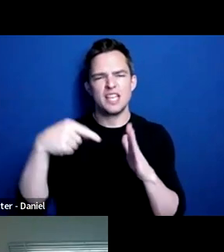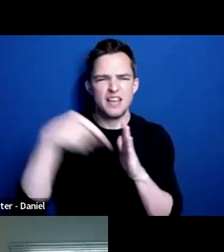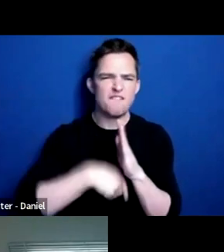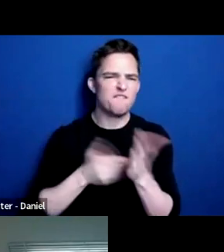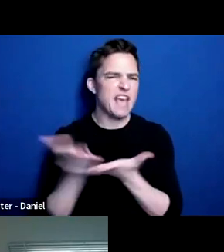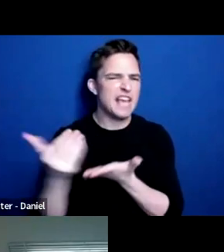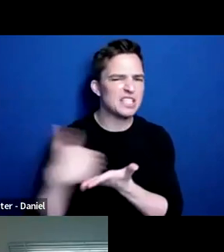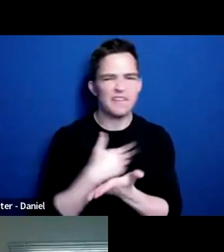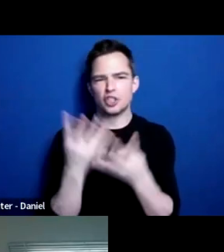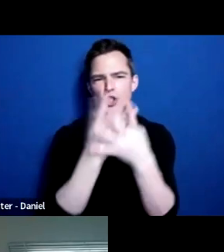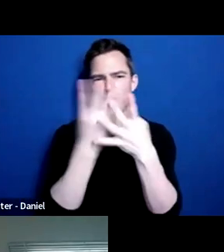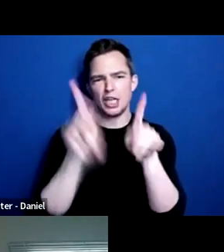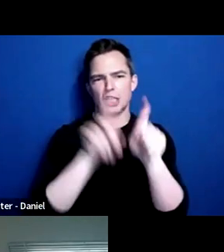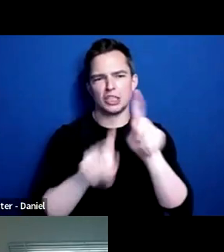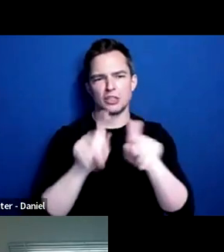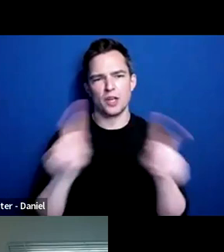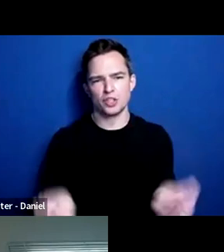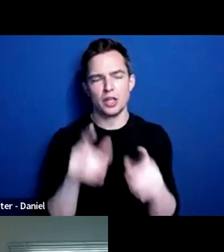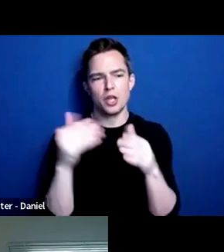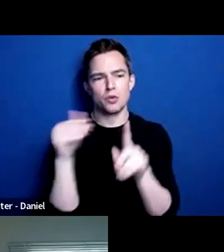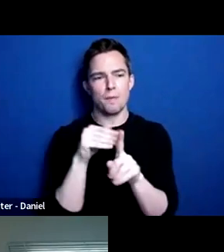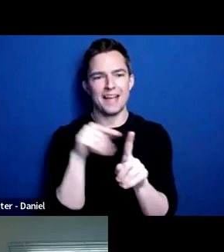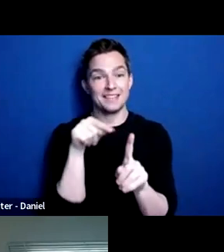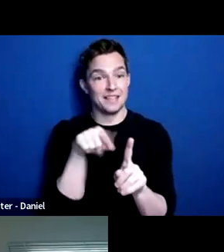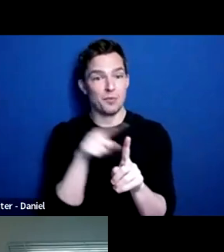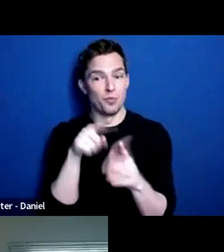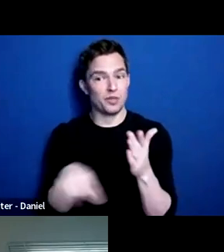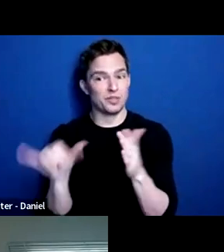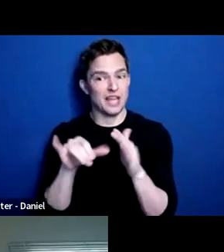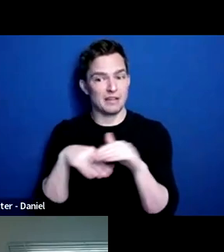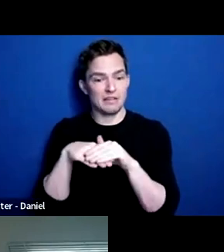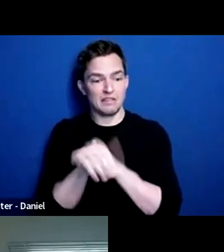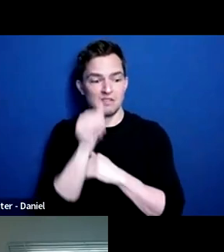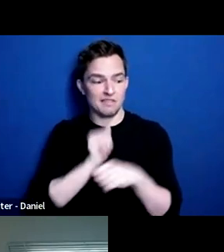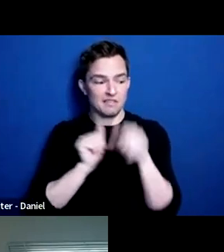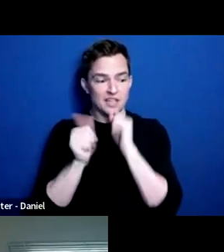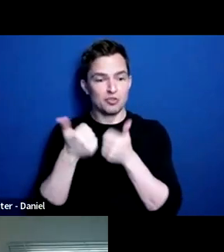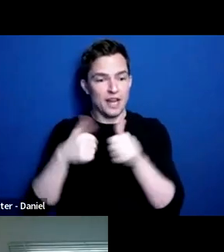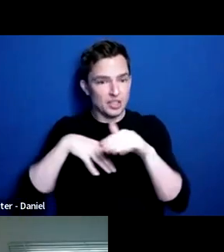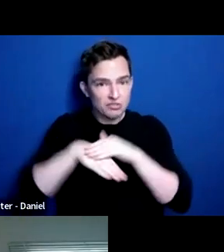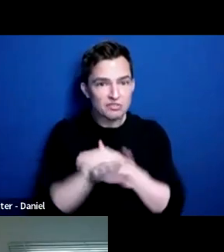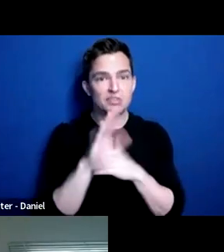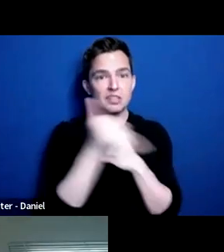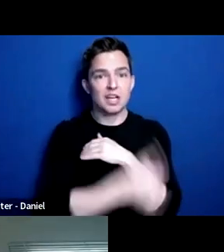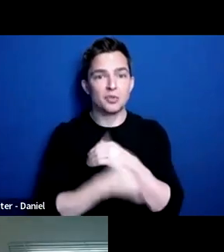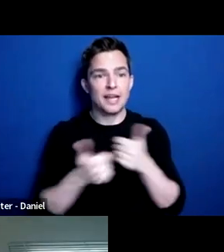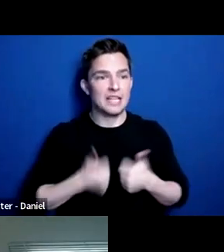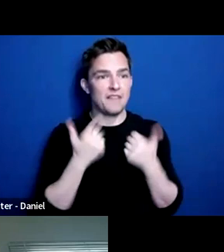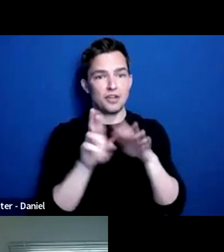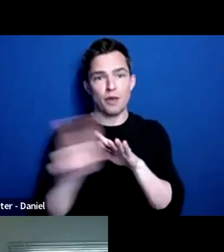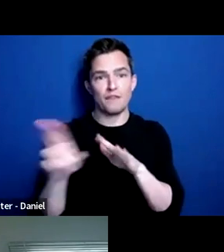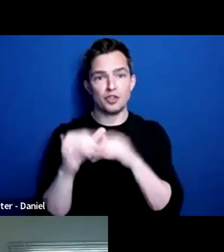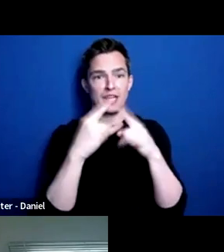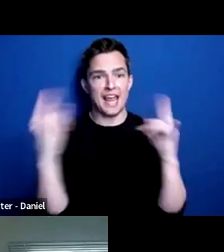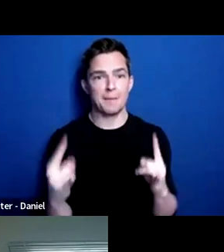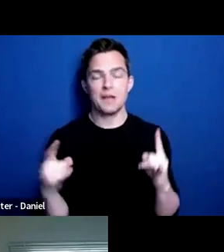questions that reminds the survivor, for example, of what it was like getting into the country, living within a refugee camp, they don't want to go through